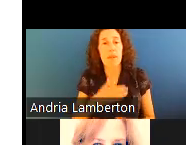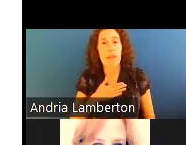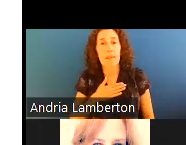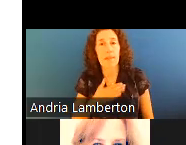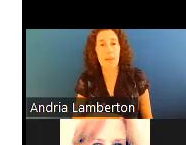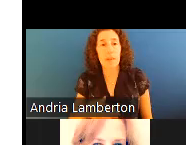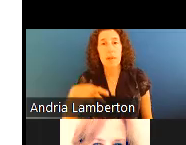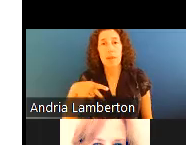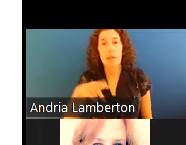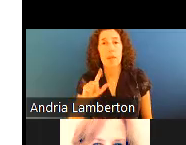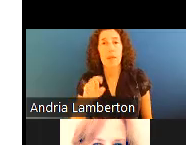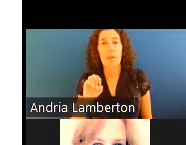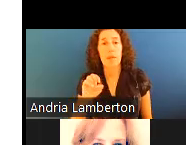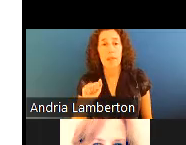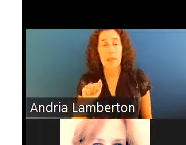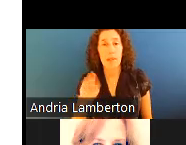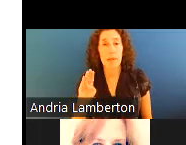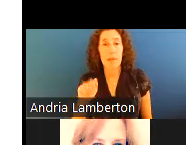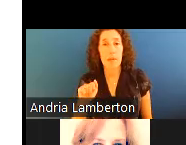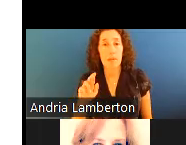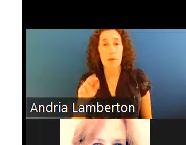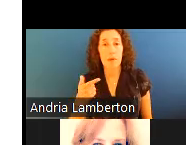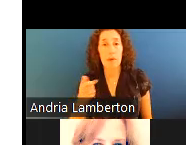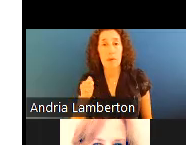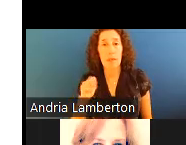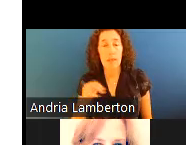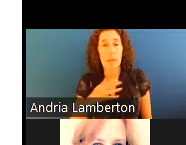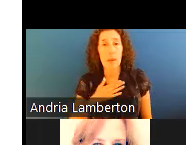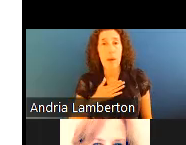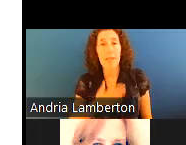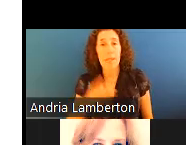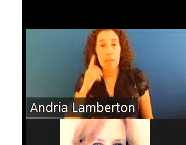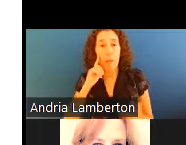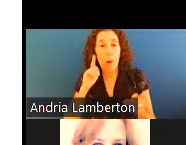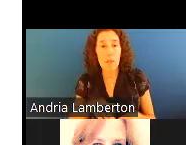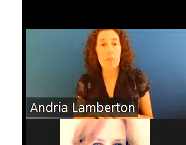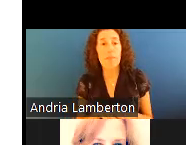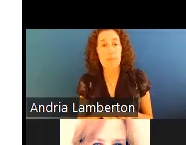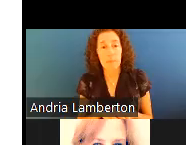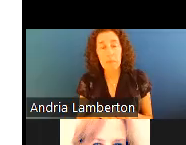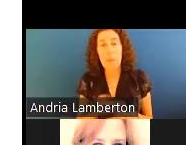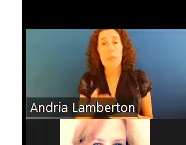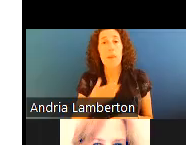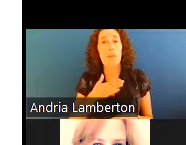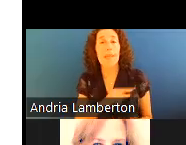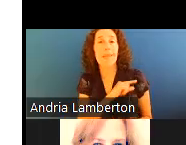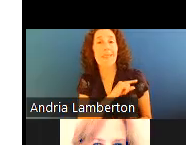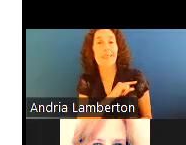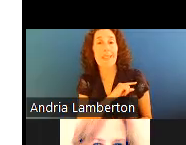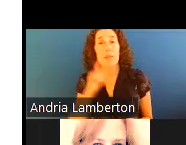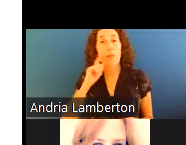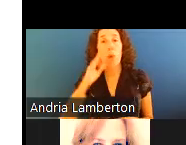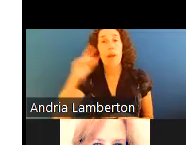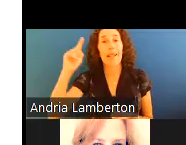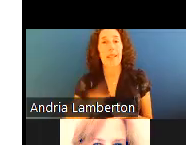same conduct? So they might plead guilty to a lesser of those charges, or even perhaps to the top charge, but to